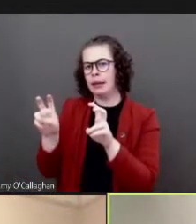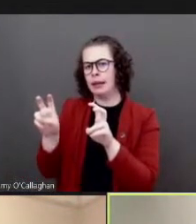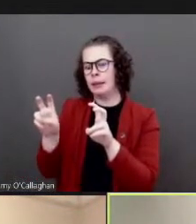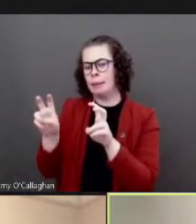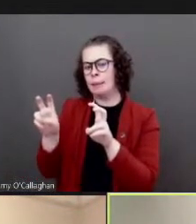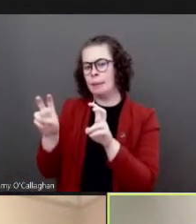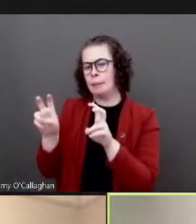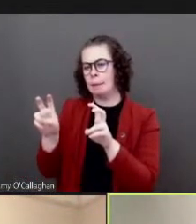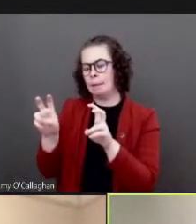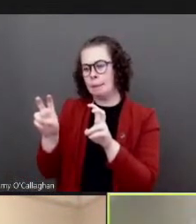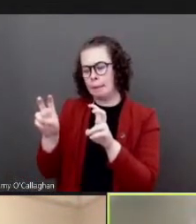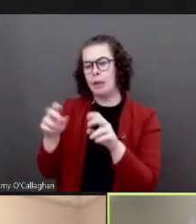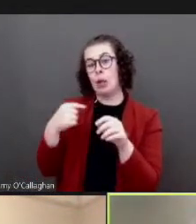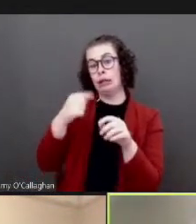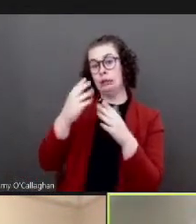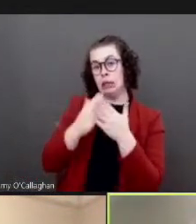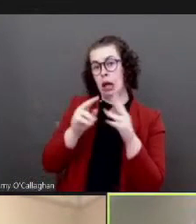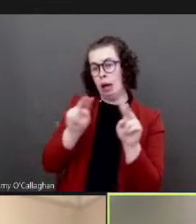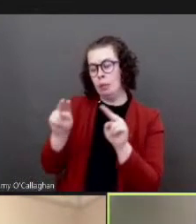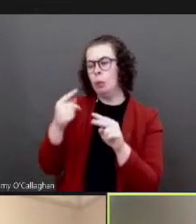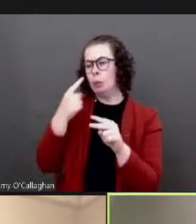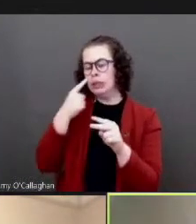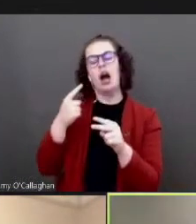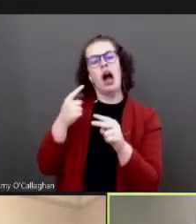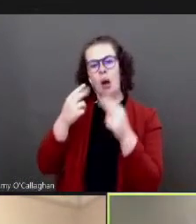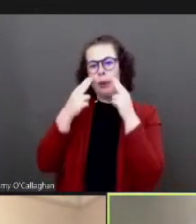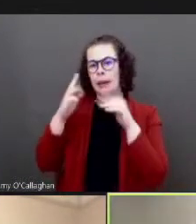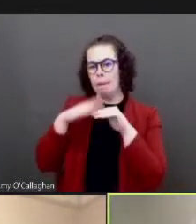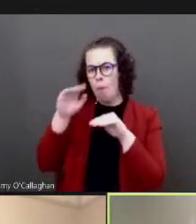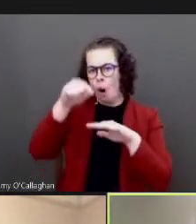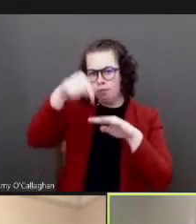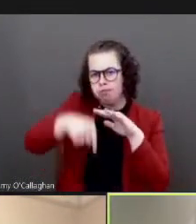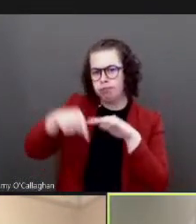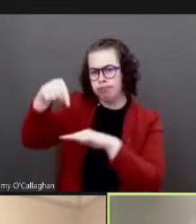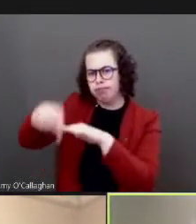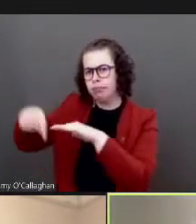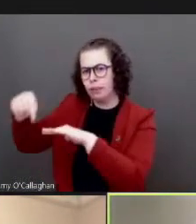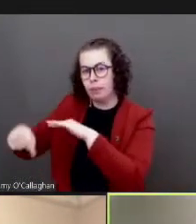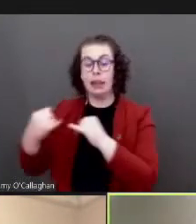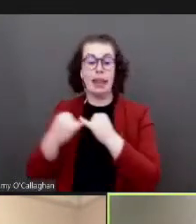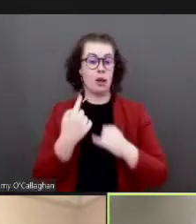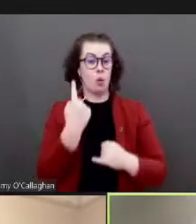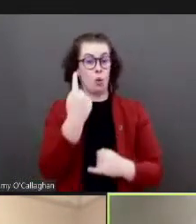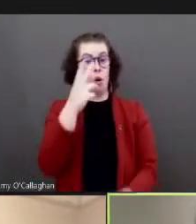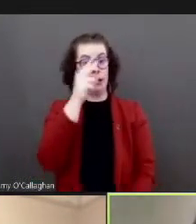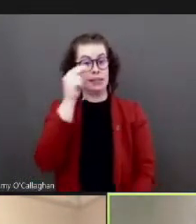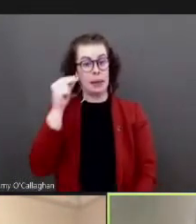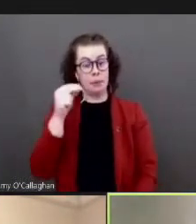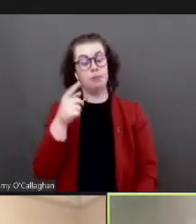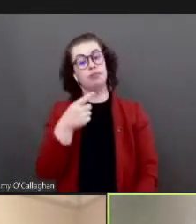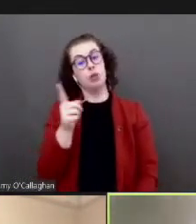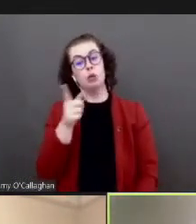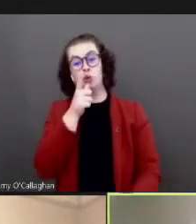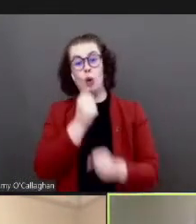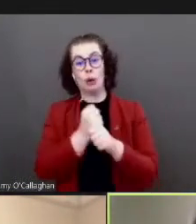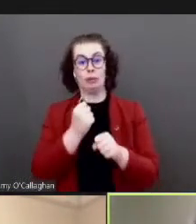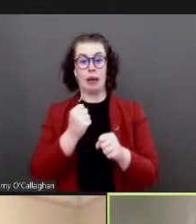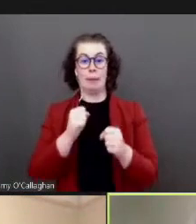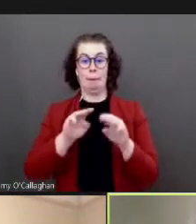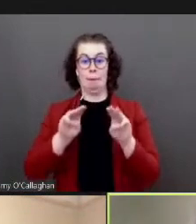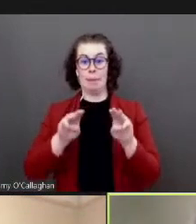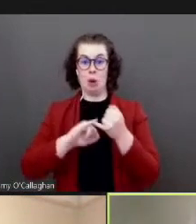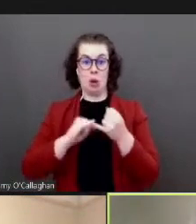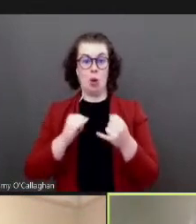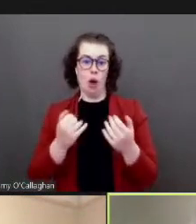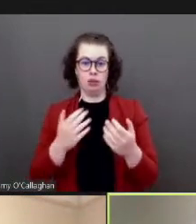that really deserve more research that we weren't able to touch on effectively. One, you talked about people who were like effectively locked up for more than 19